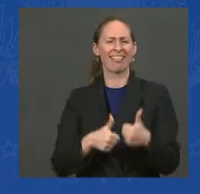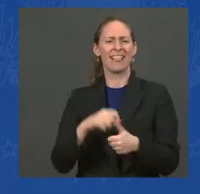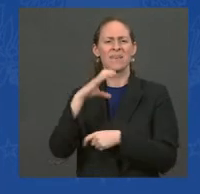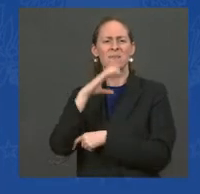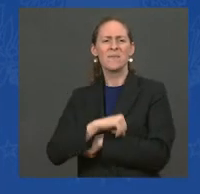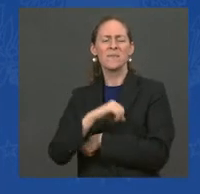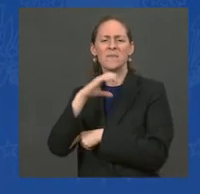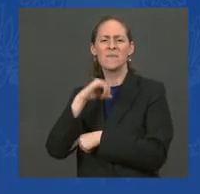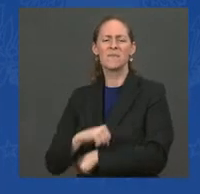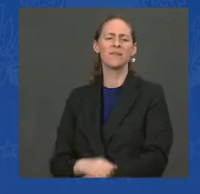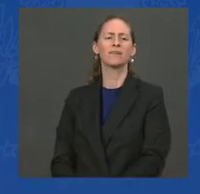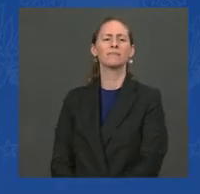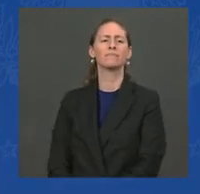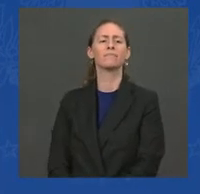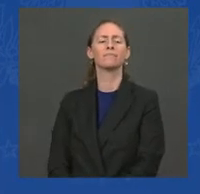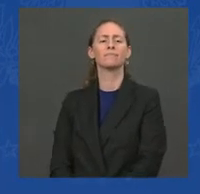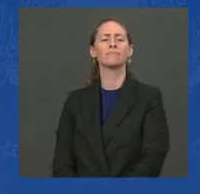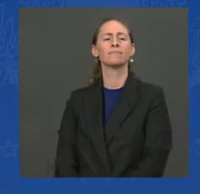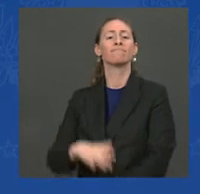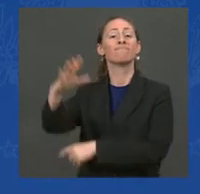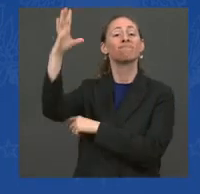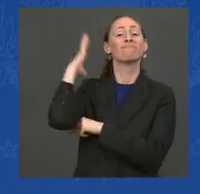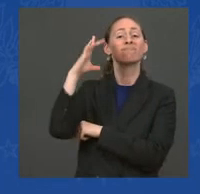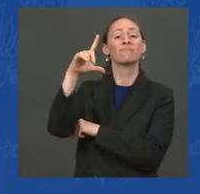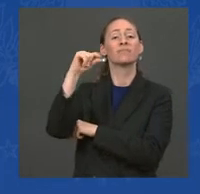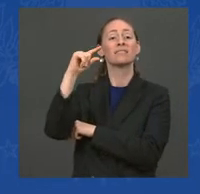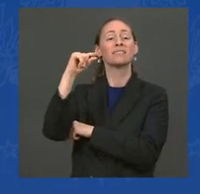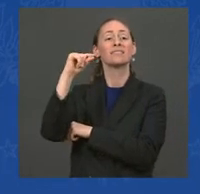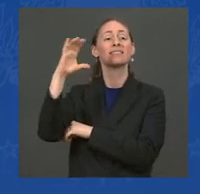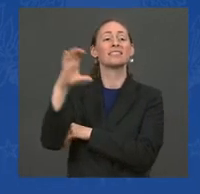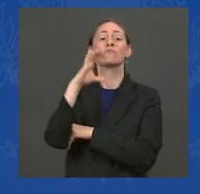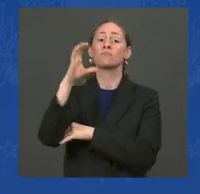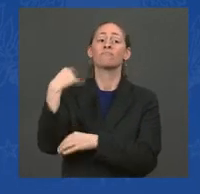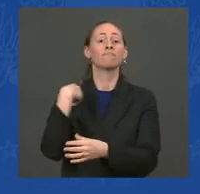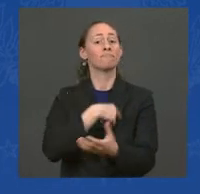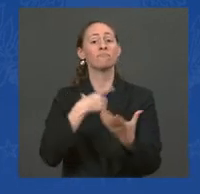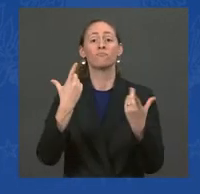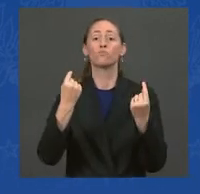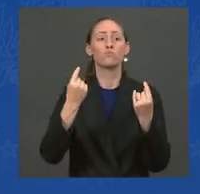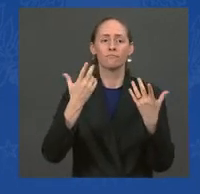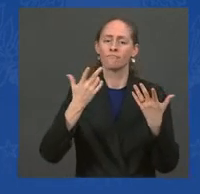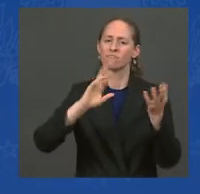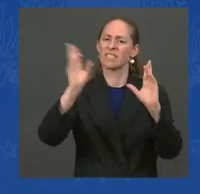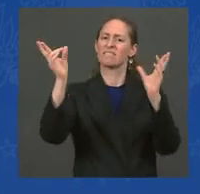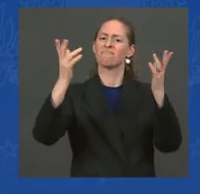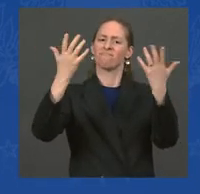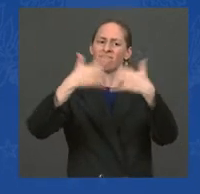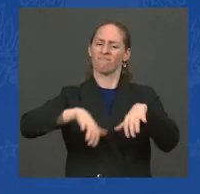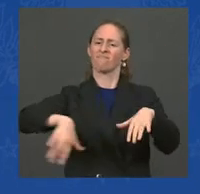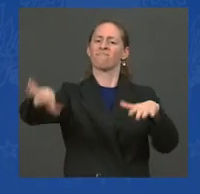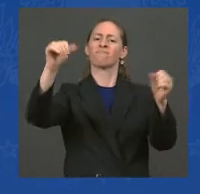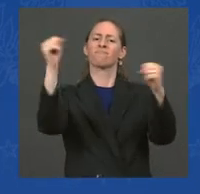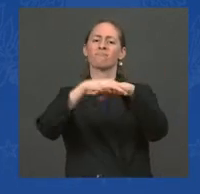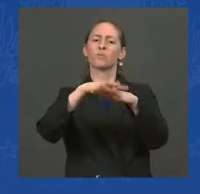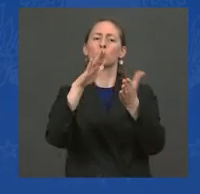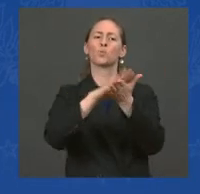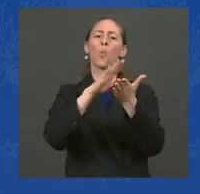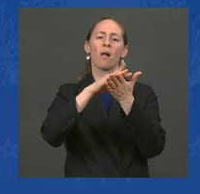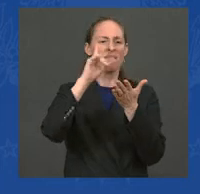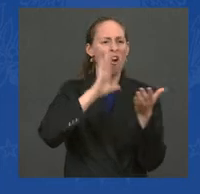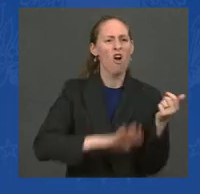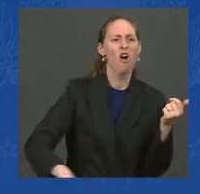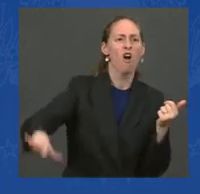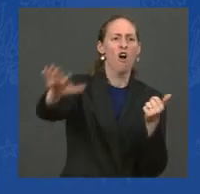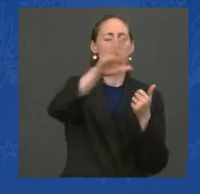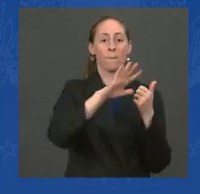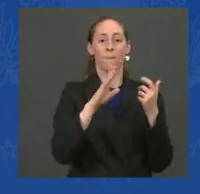at the turn of the 20th century. Now, the Organization of Economic Cooperation and Development, catch this, ranks